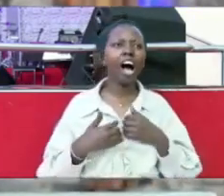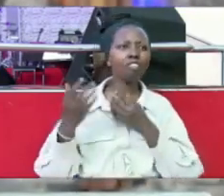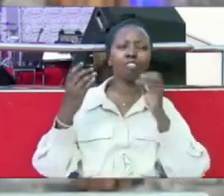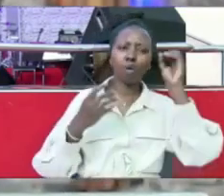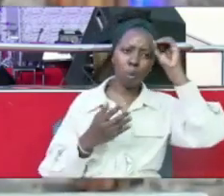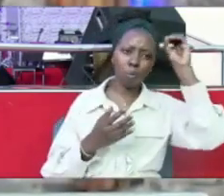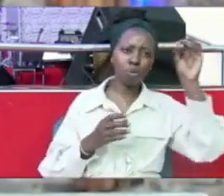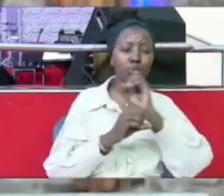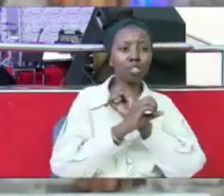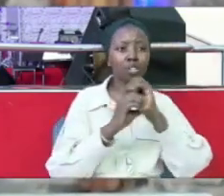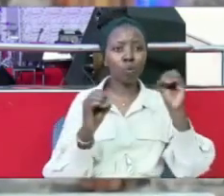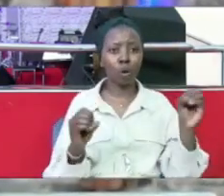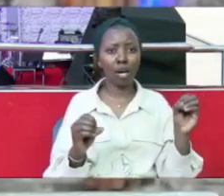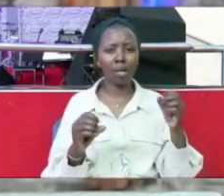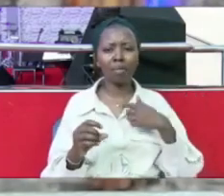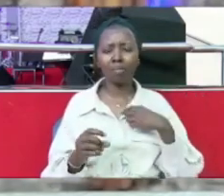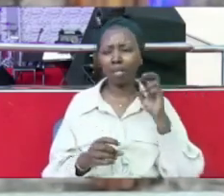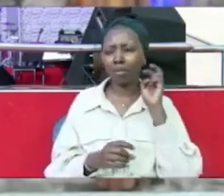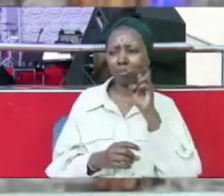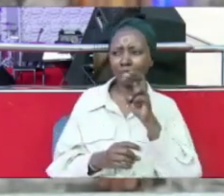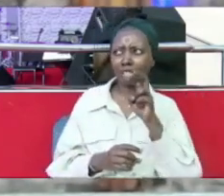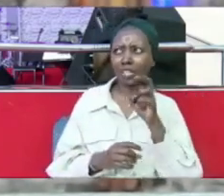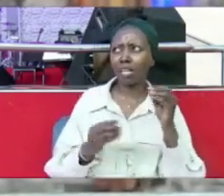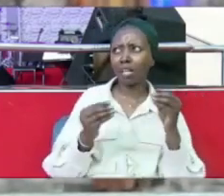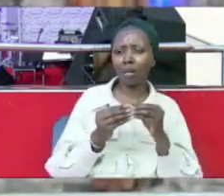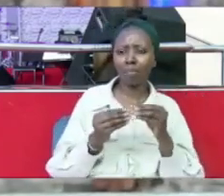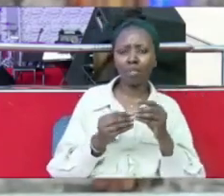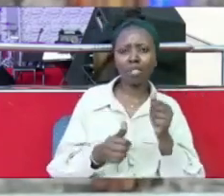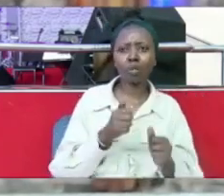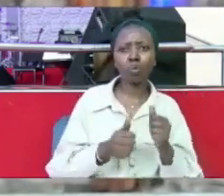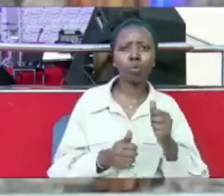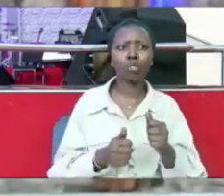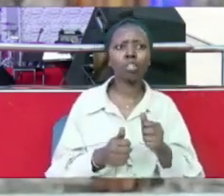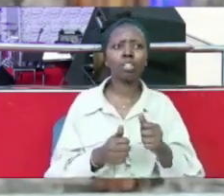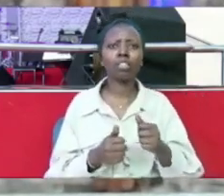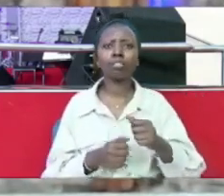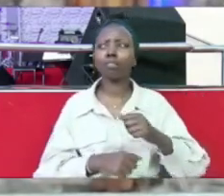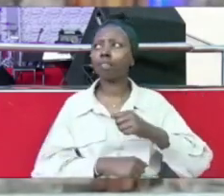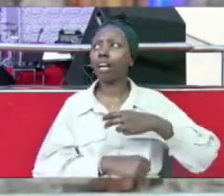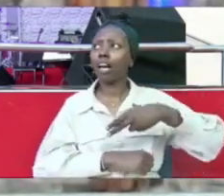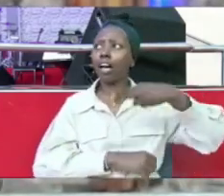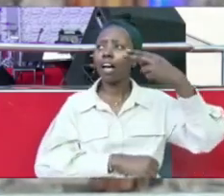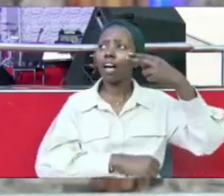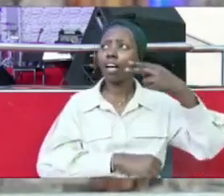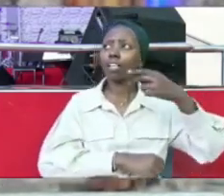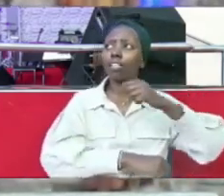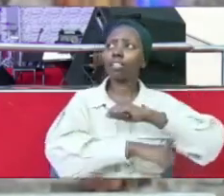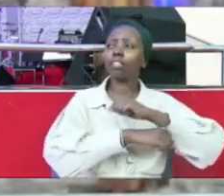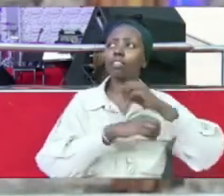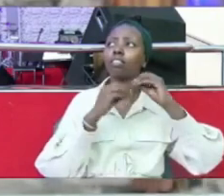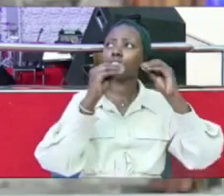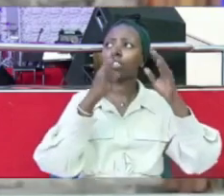But I noticed that school, that meeting that the principal had got now, it seemed that people are coming back.